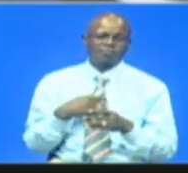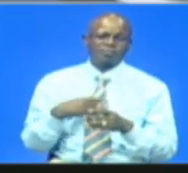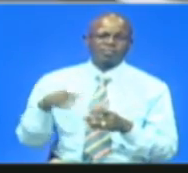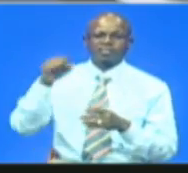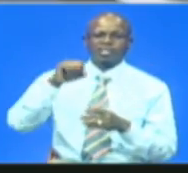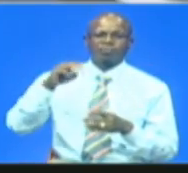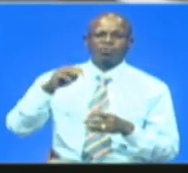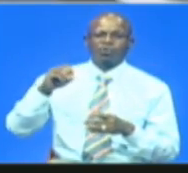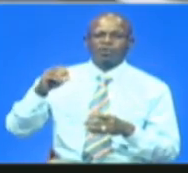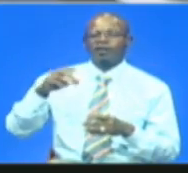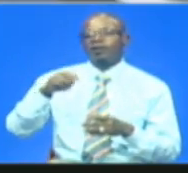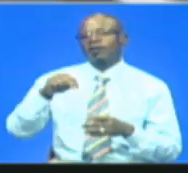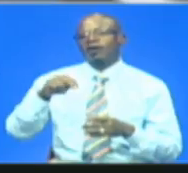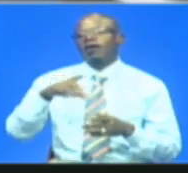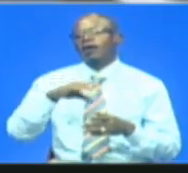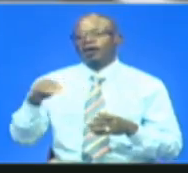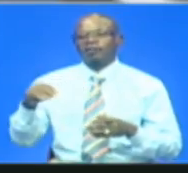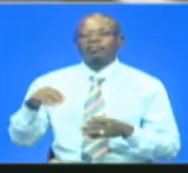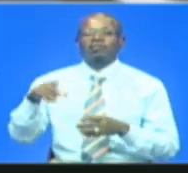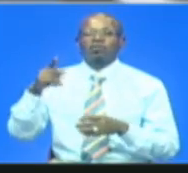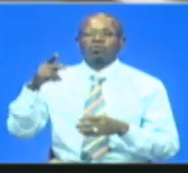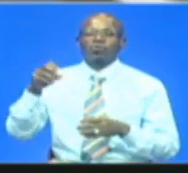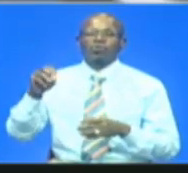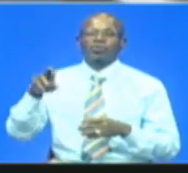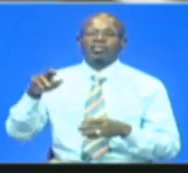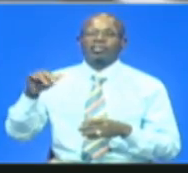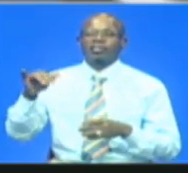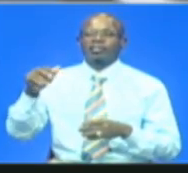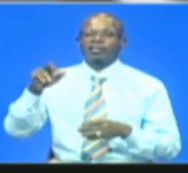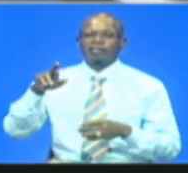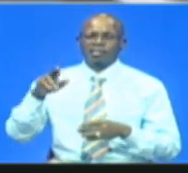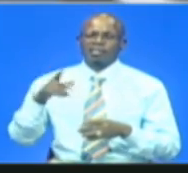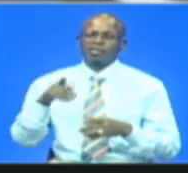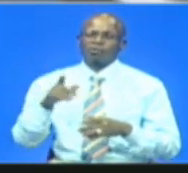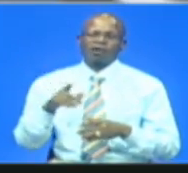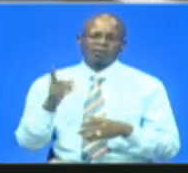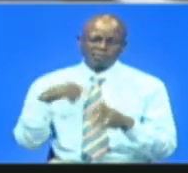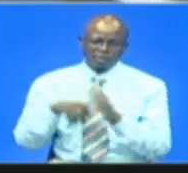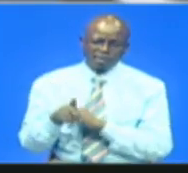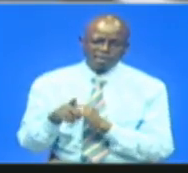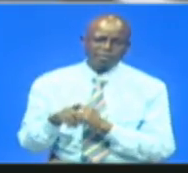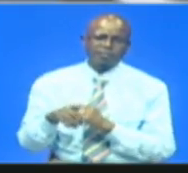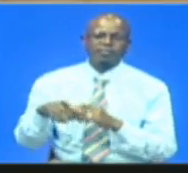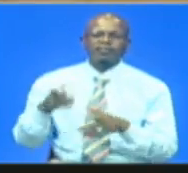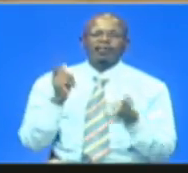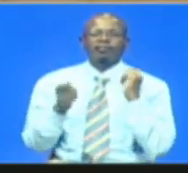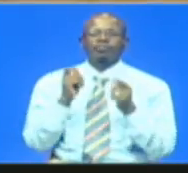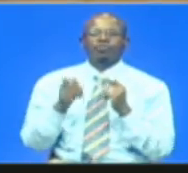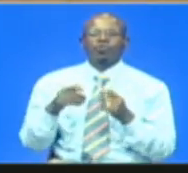Korir were charged before senior resident magistrate George Kimanga in a Kericho law court.